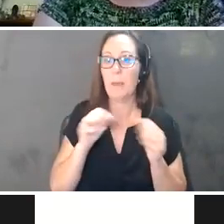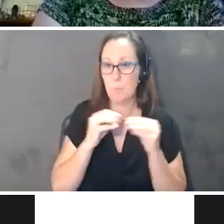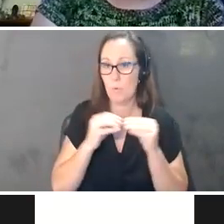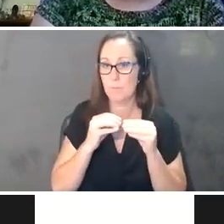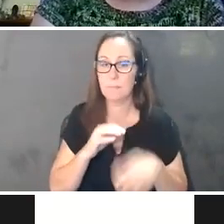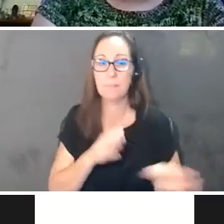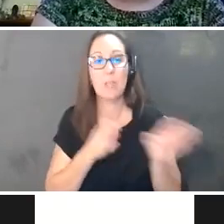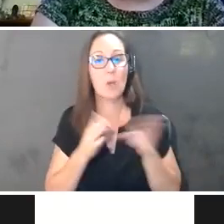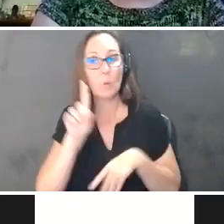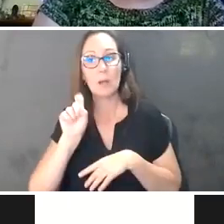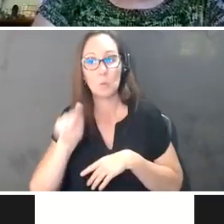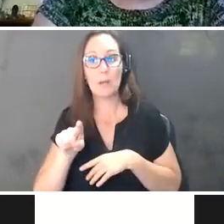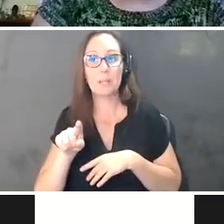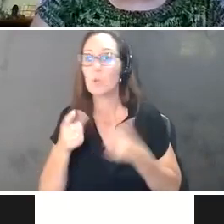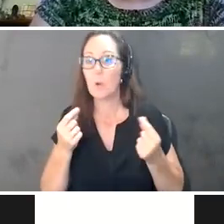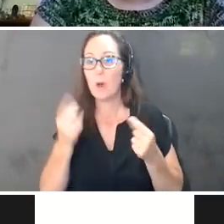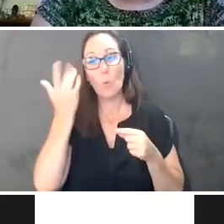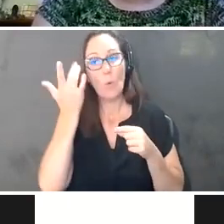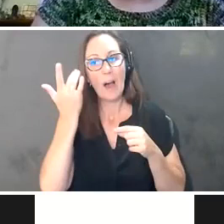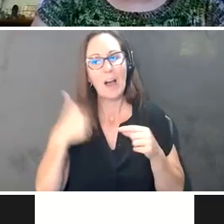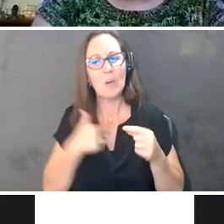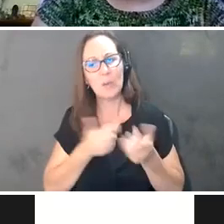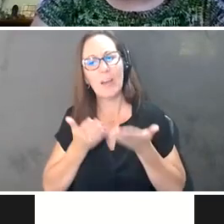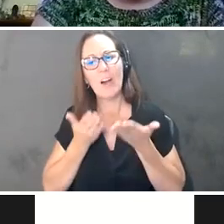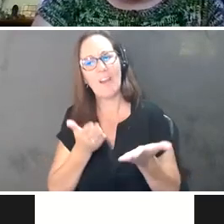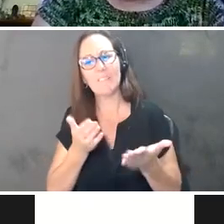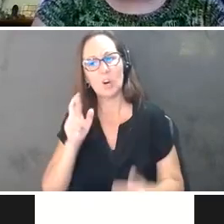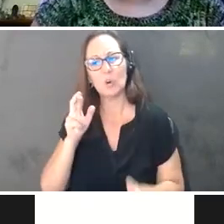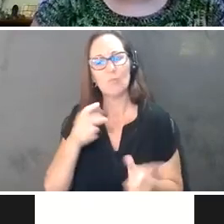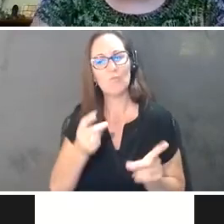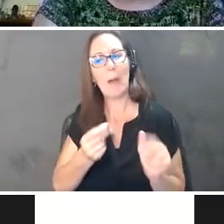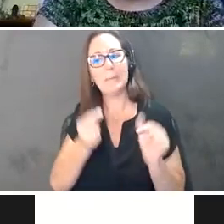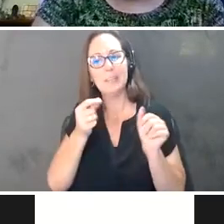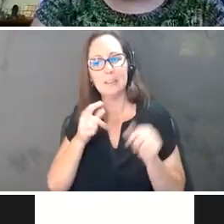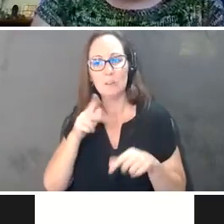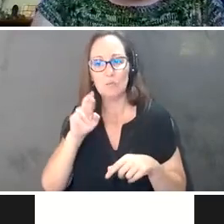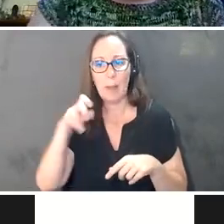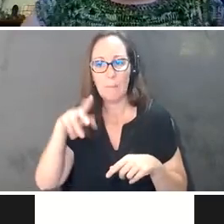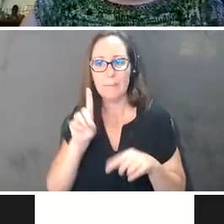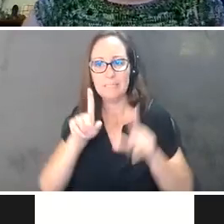one of the questions here is, why do we offer the rapid test?